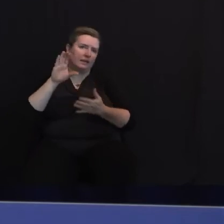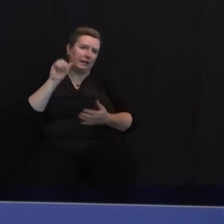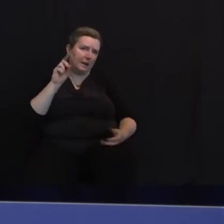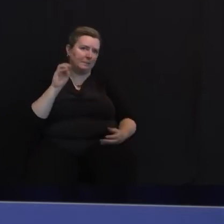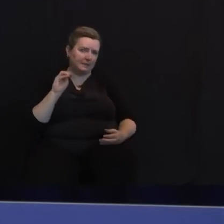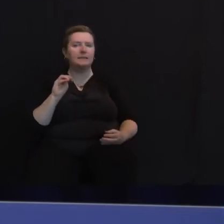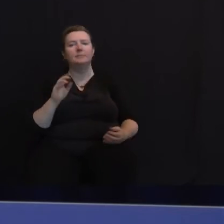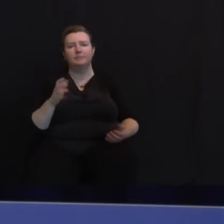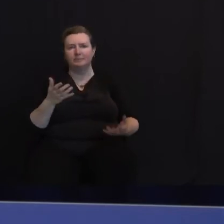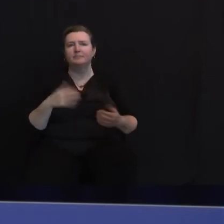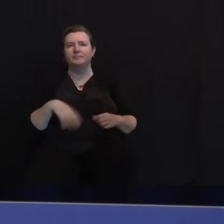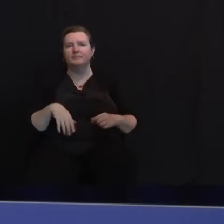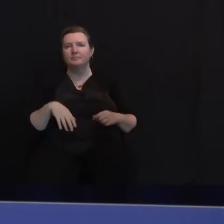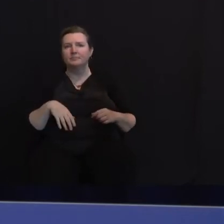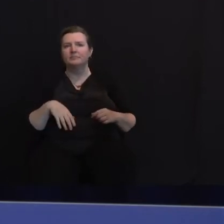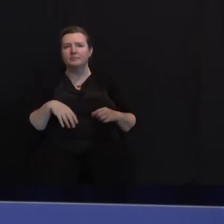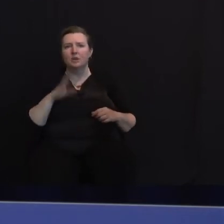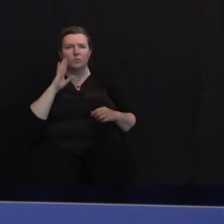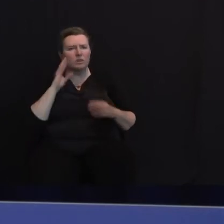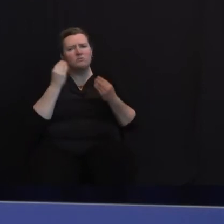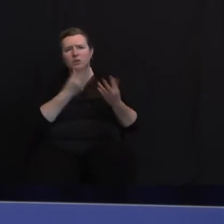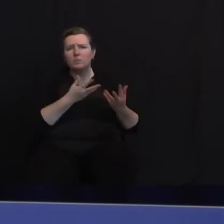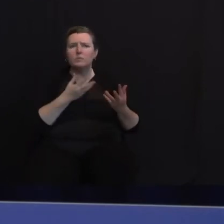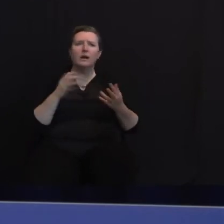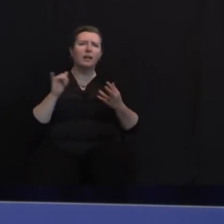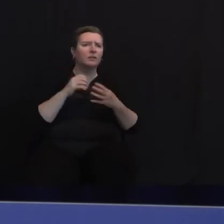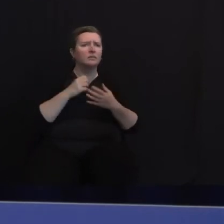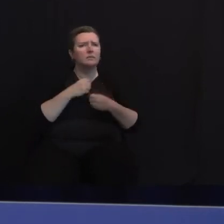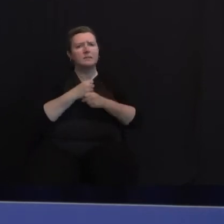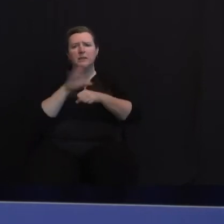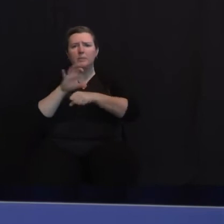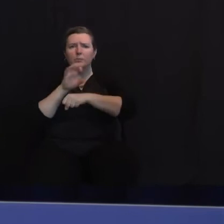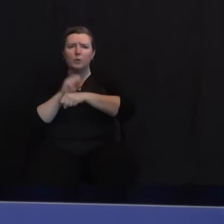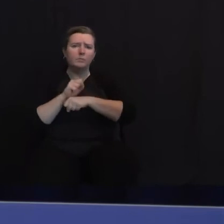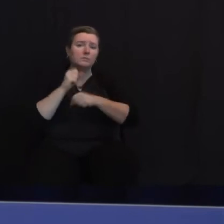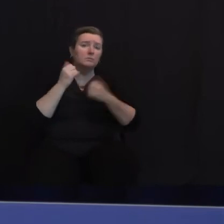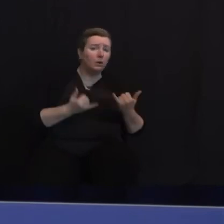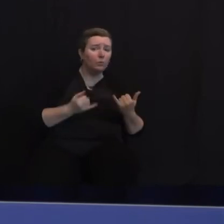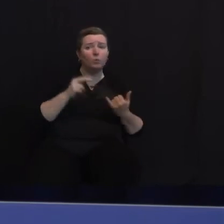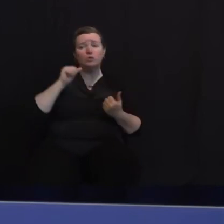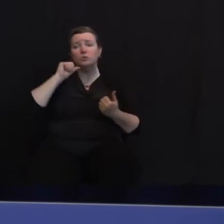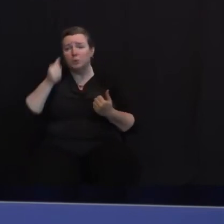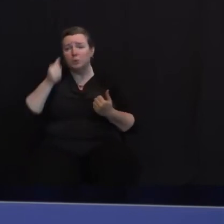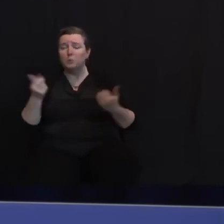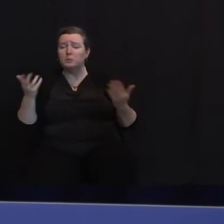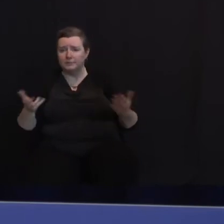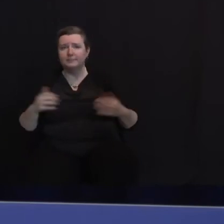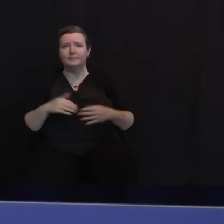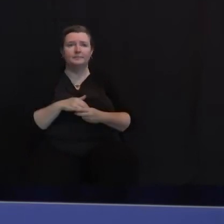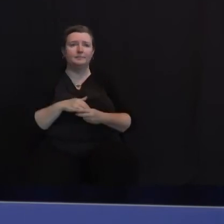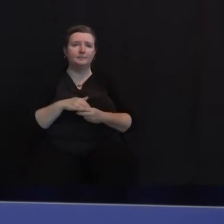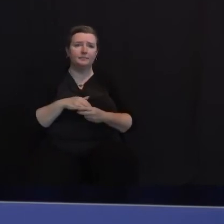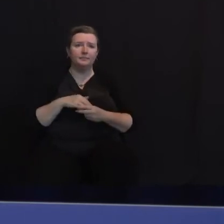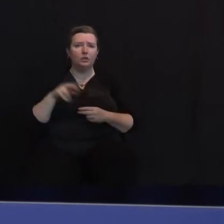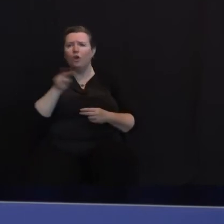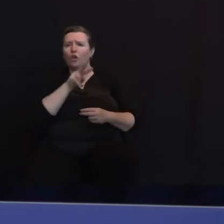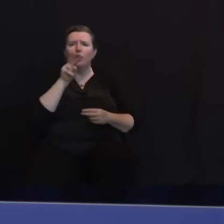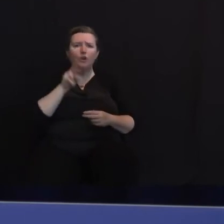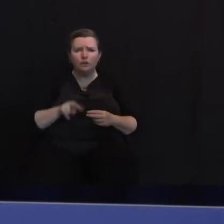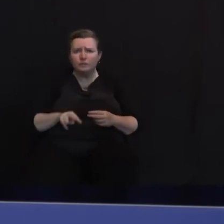make an appointment. Again, those who are pre-registered can look at the list of locations on the COVID-19 Information